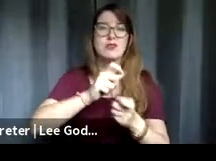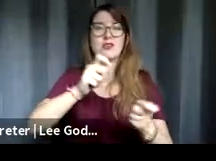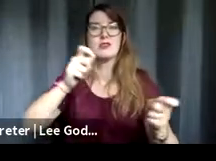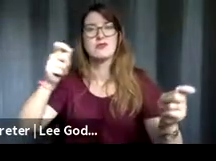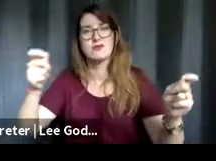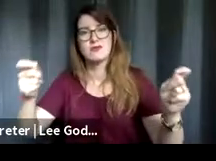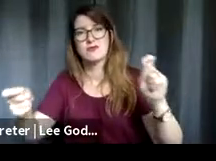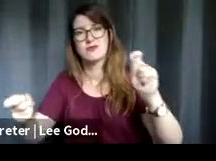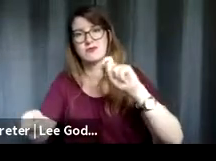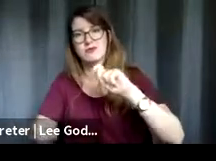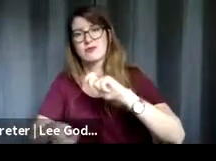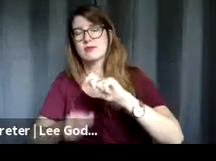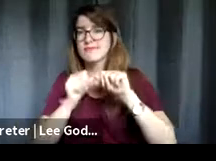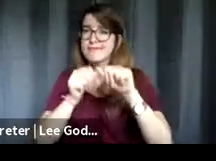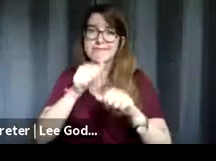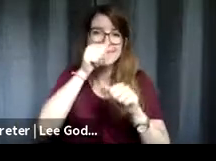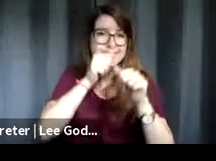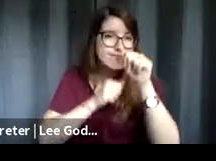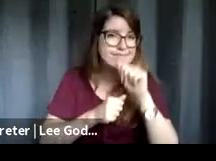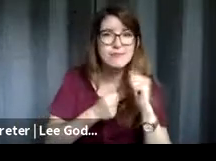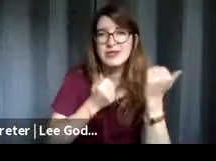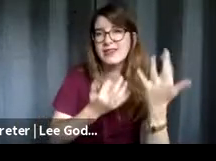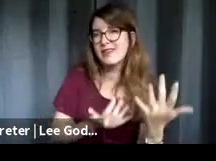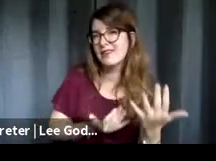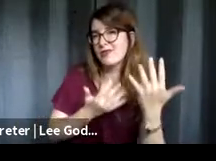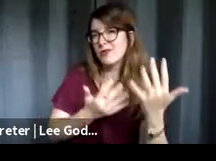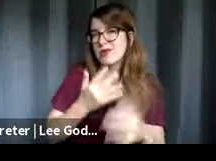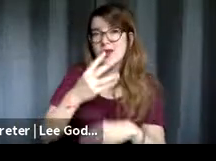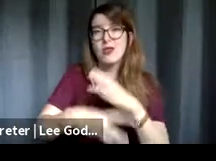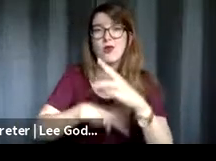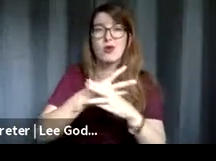to change. We'll keep on waiting.